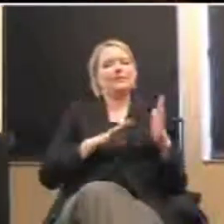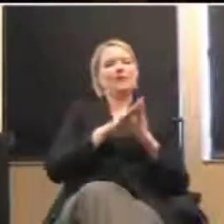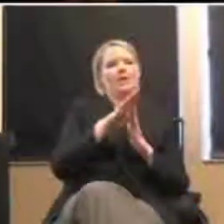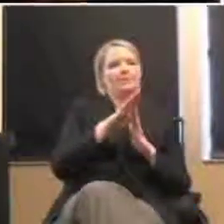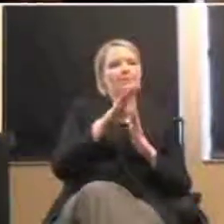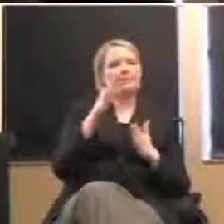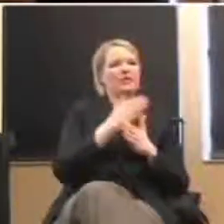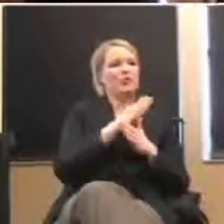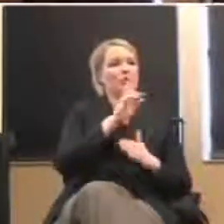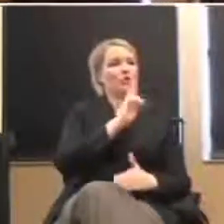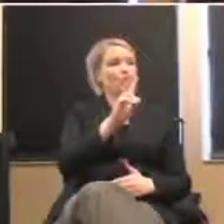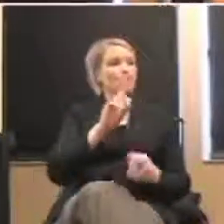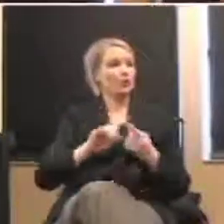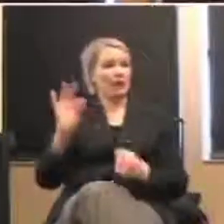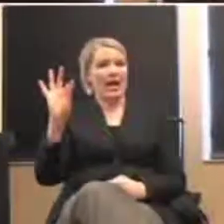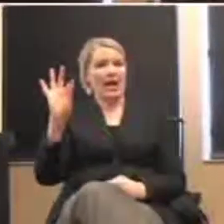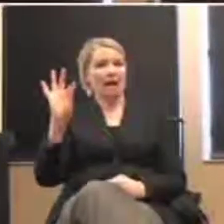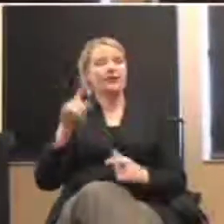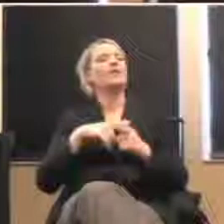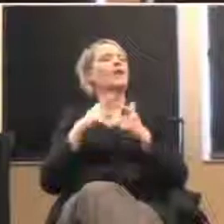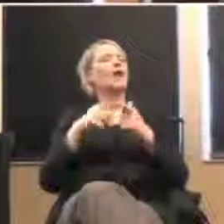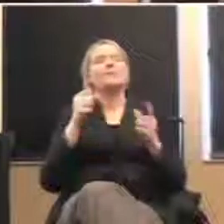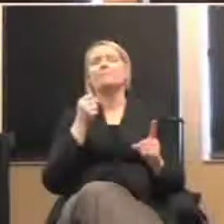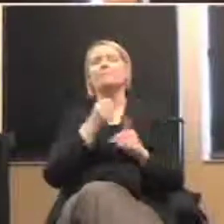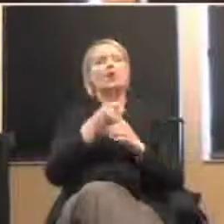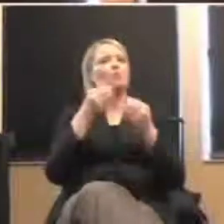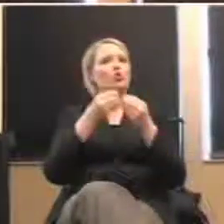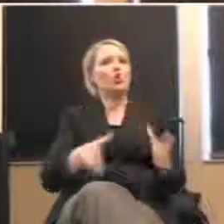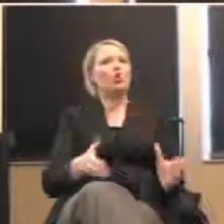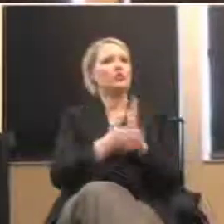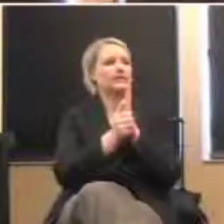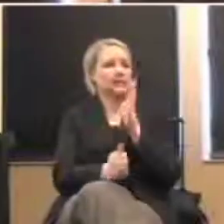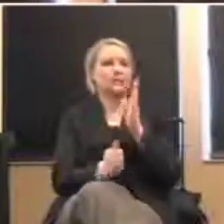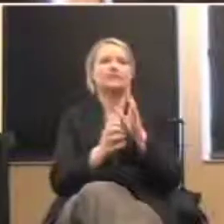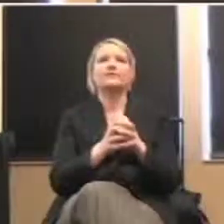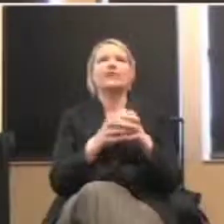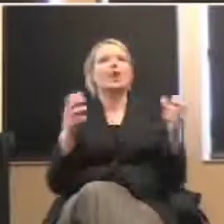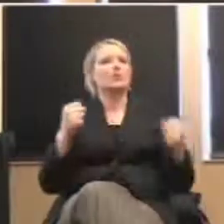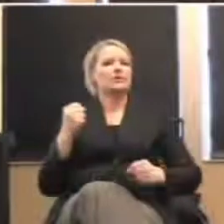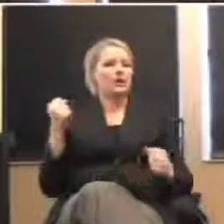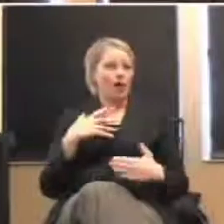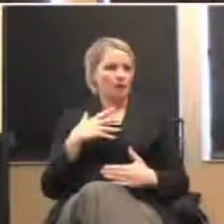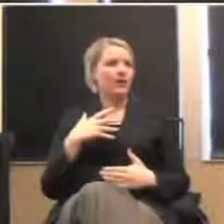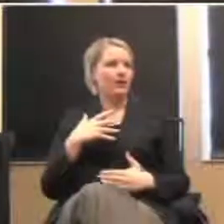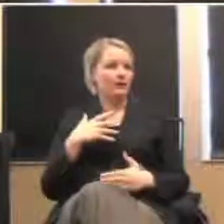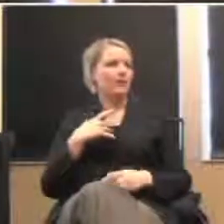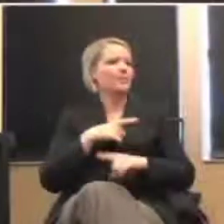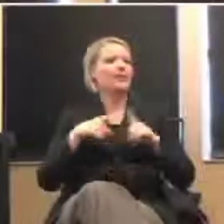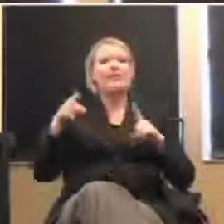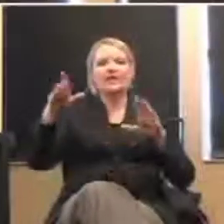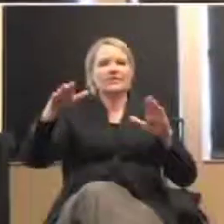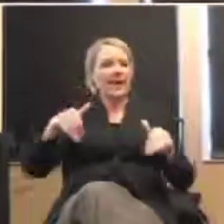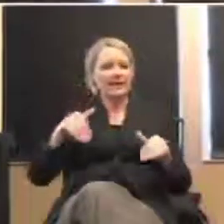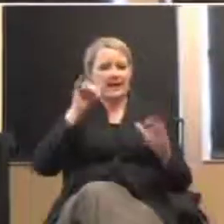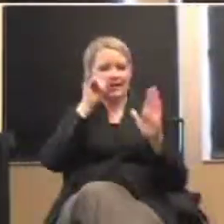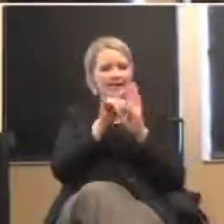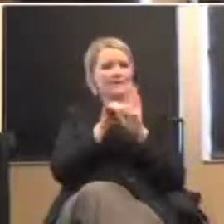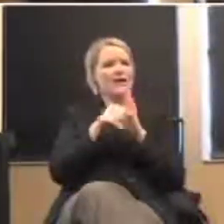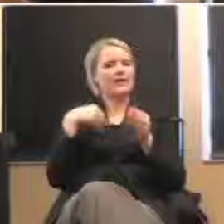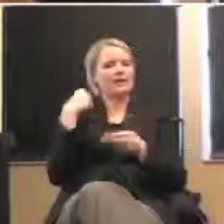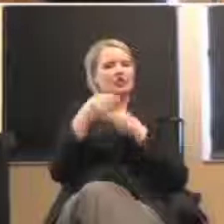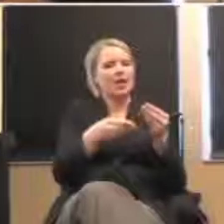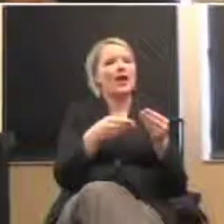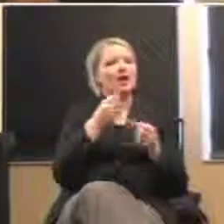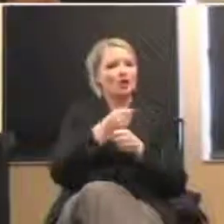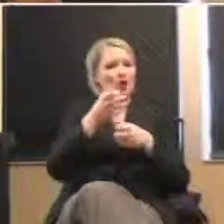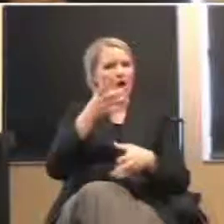9 years old, and then they lose skills. And so it's a really scary one, but they have been able to identify a genetic cause for that, and so that's